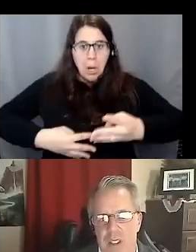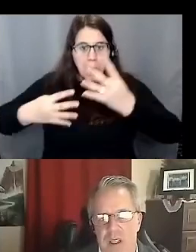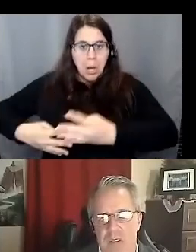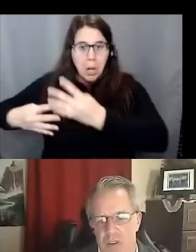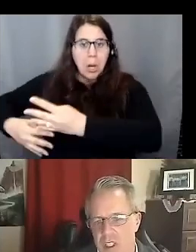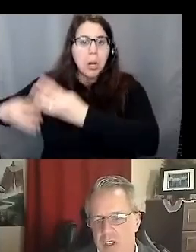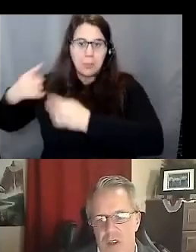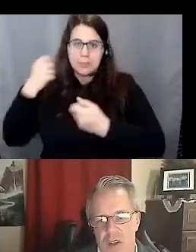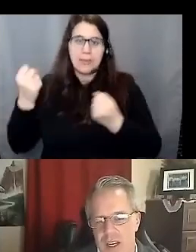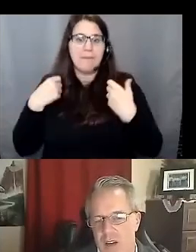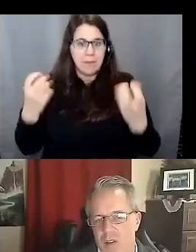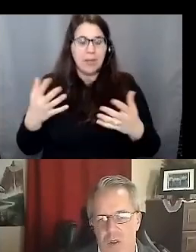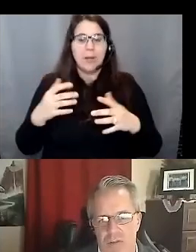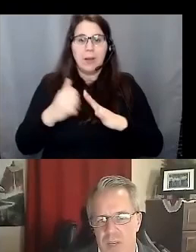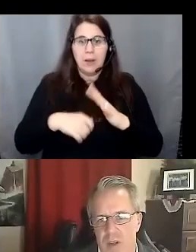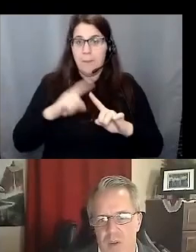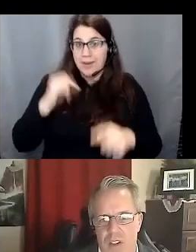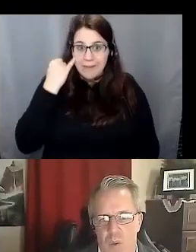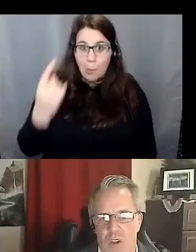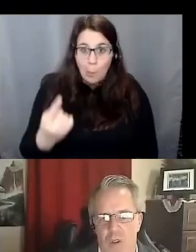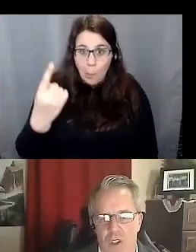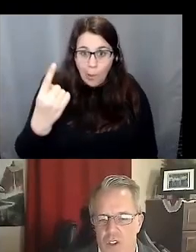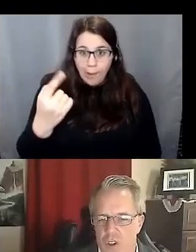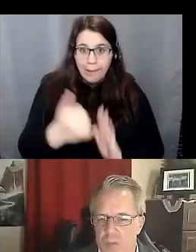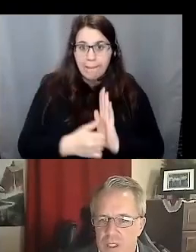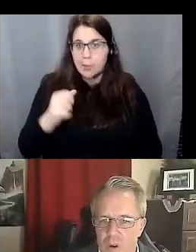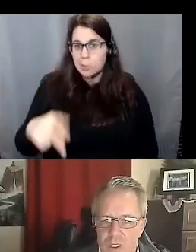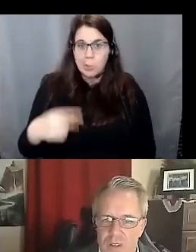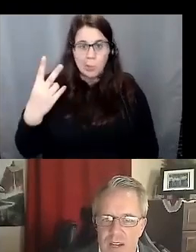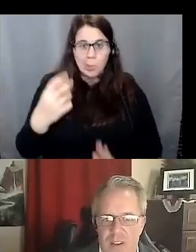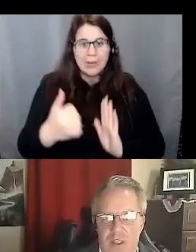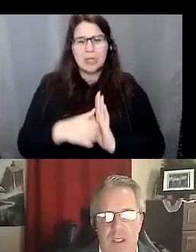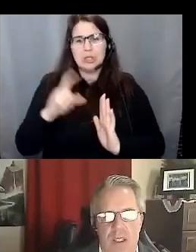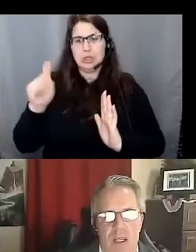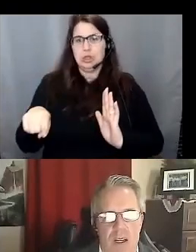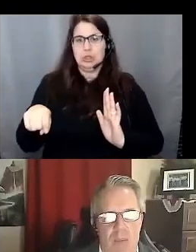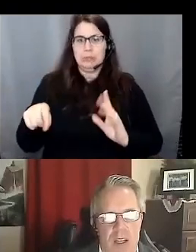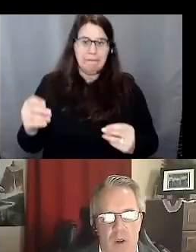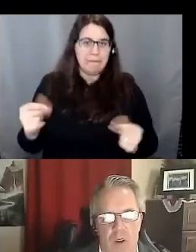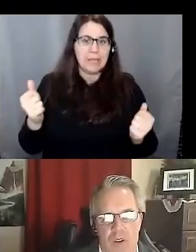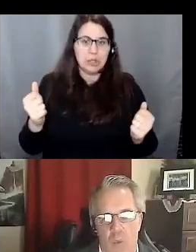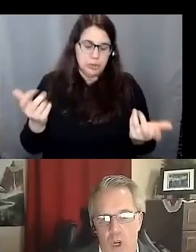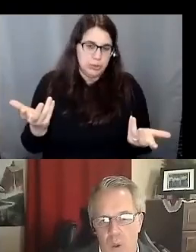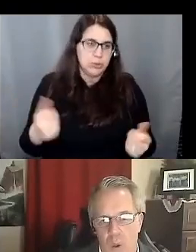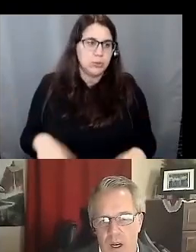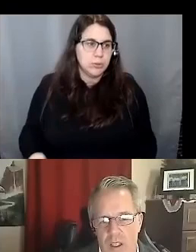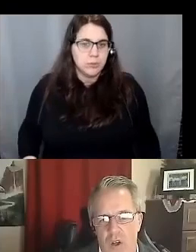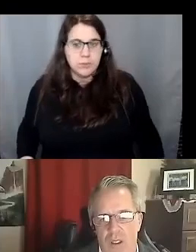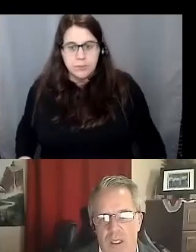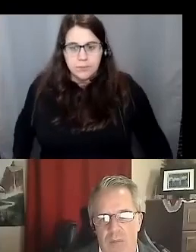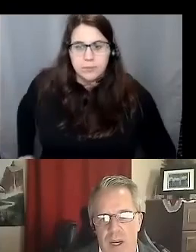accounts. For singular accounts, or maybe you're managing one or two, it should be hopefully faster. I know there's some work going